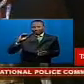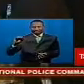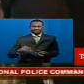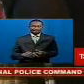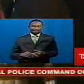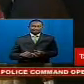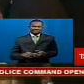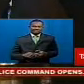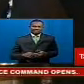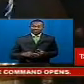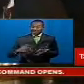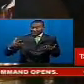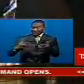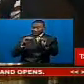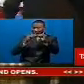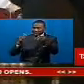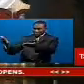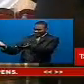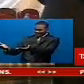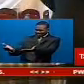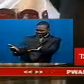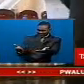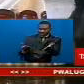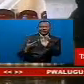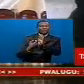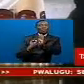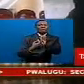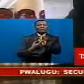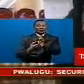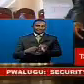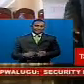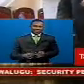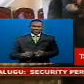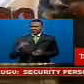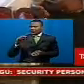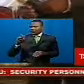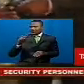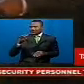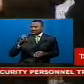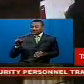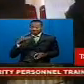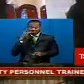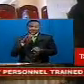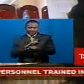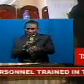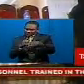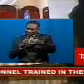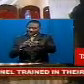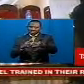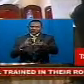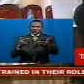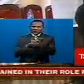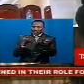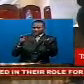The new national officers were then introduced to the entire membership of the association. Nene Abayatei Amegache promised to lead the Ghana